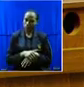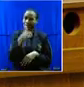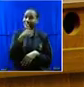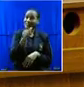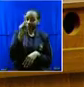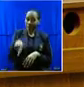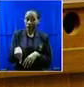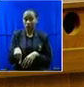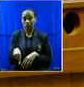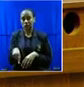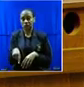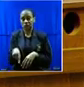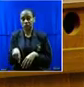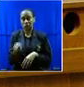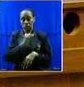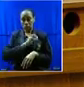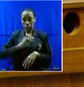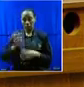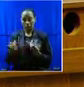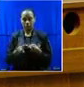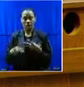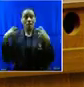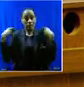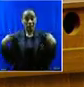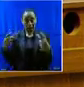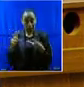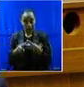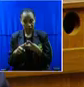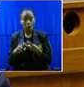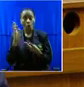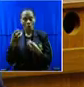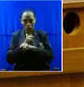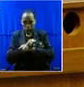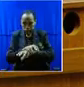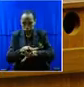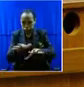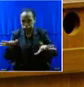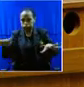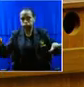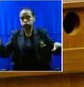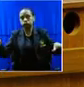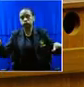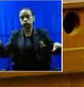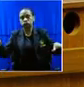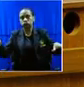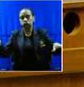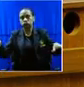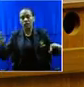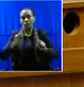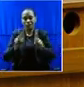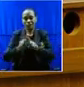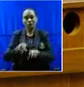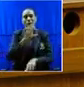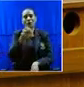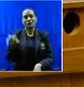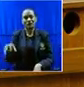workers and nursing assistants will be deployed as we proceed with the implementation